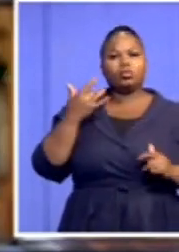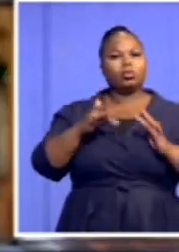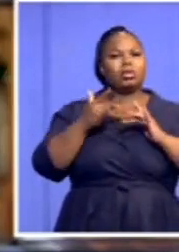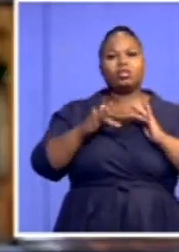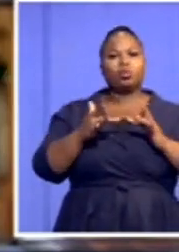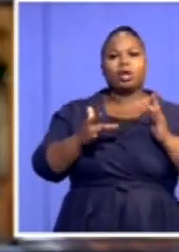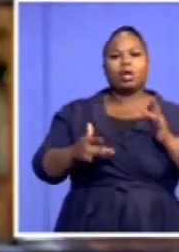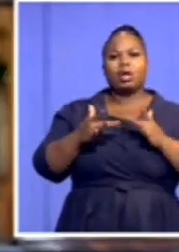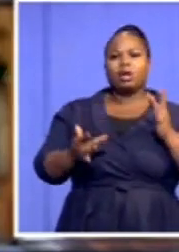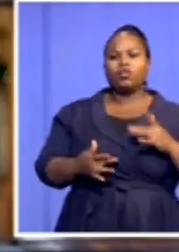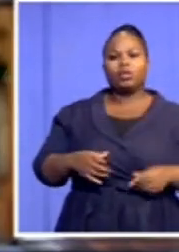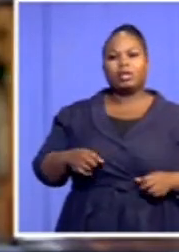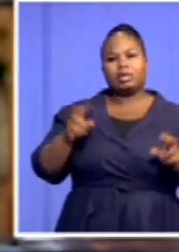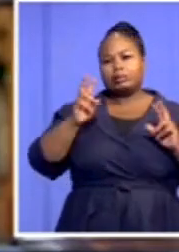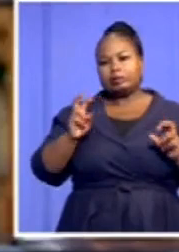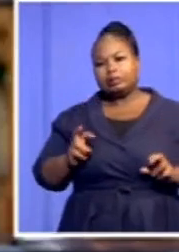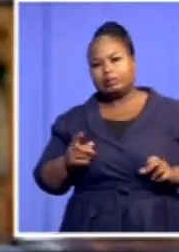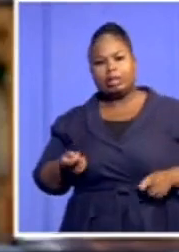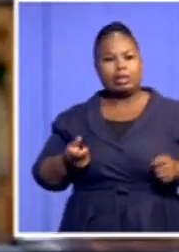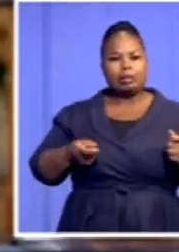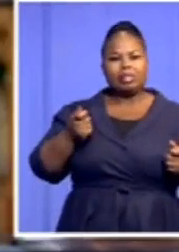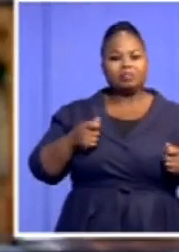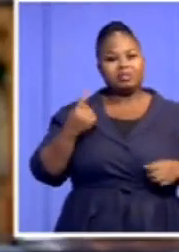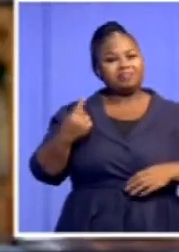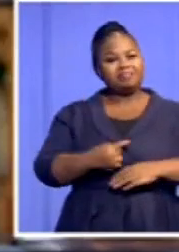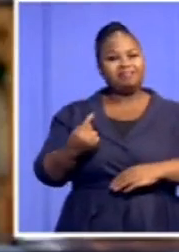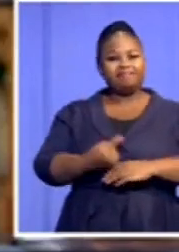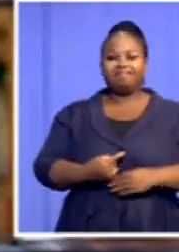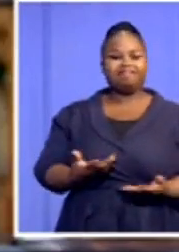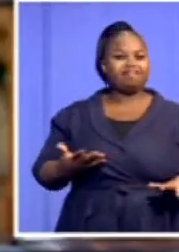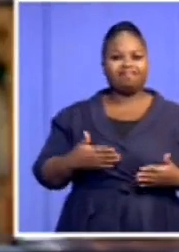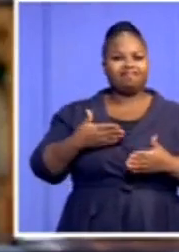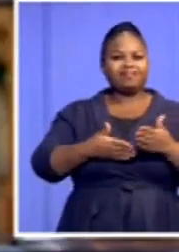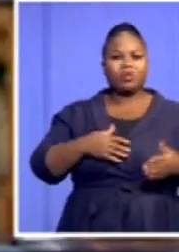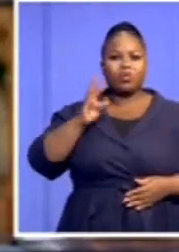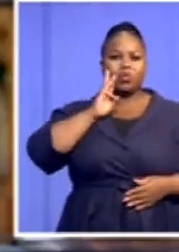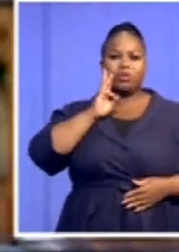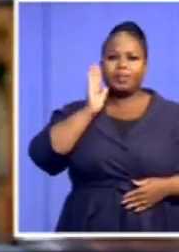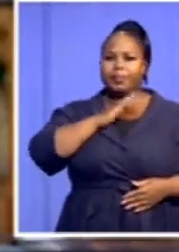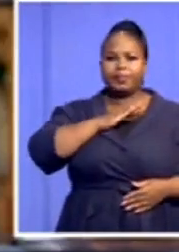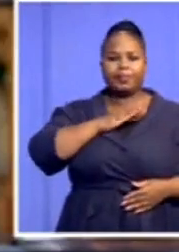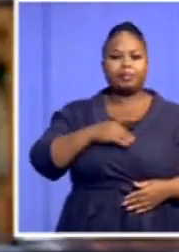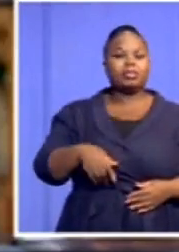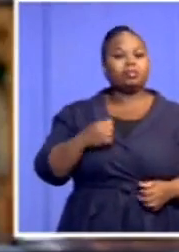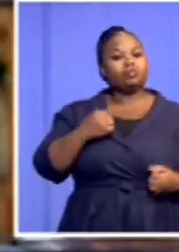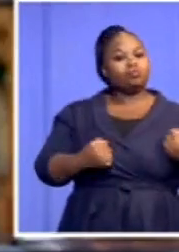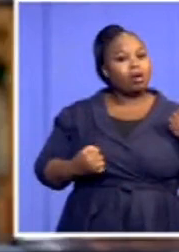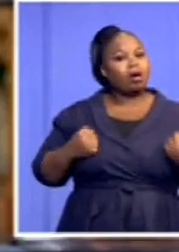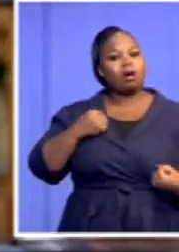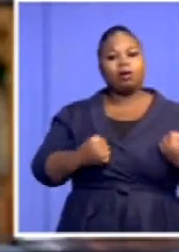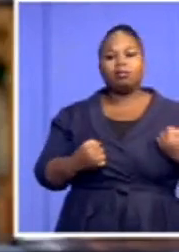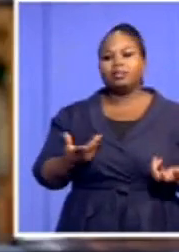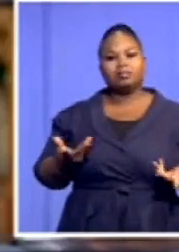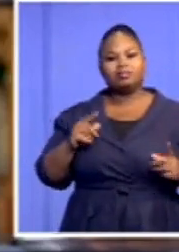and days of no access to water, and a struggle for them to be able to navigate out of the area